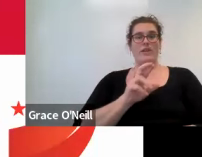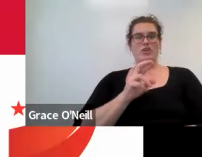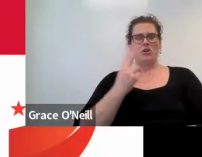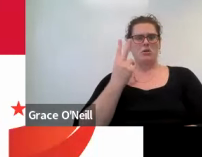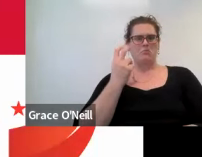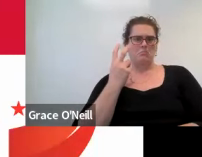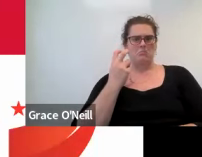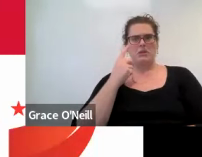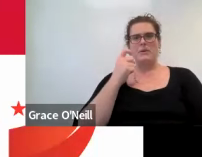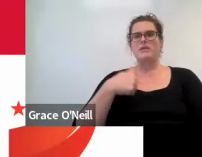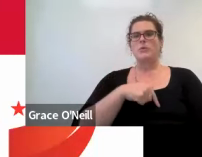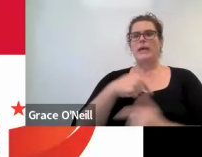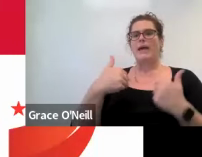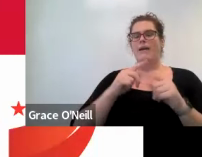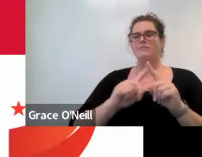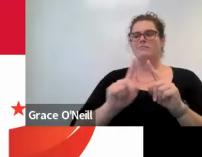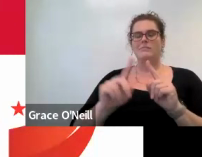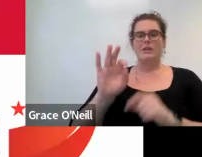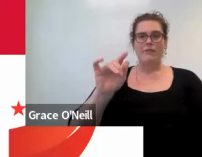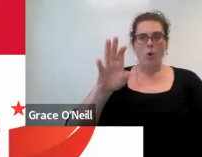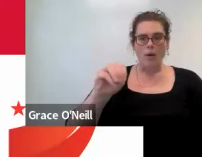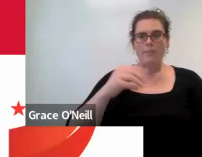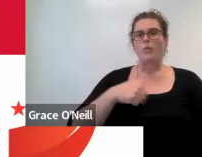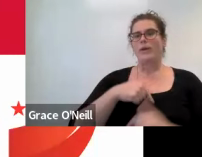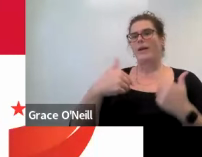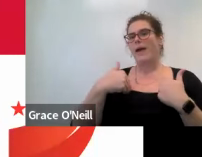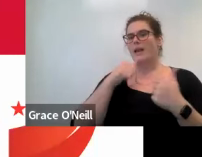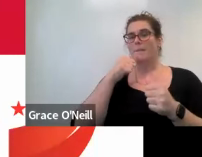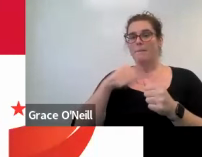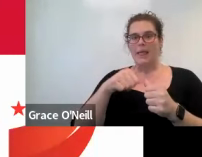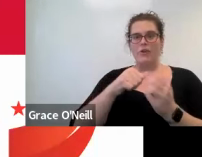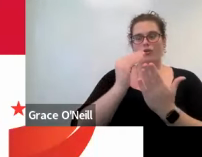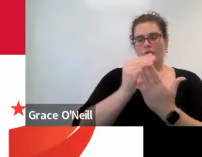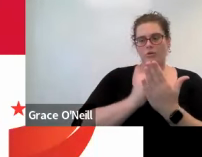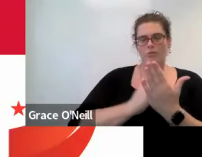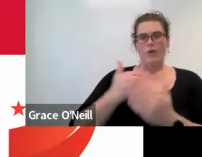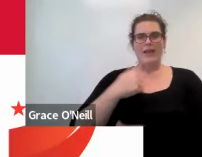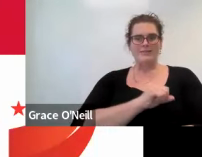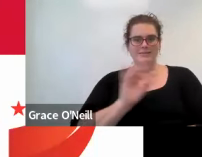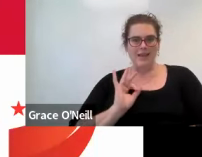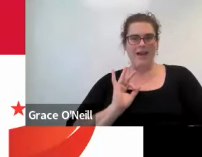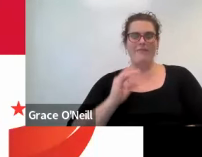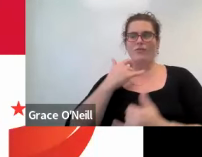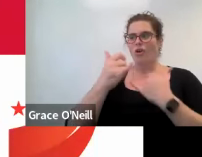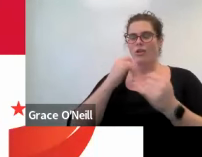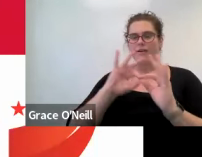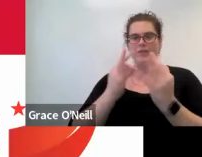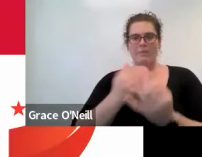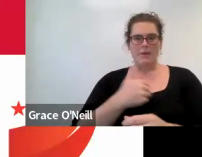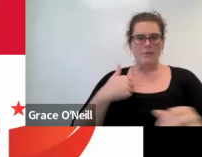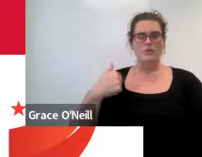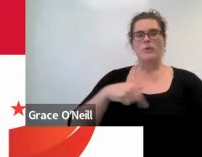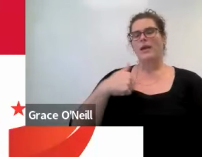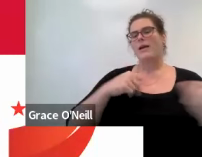we had forms, we did mailers, we had staff calling family members to check up on them, we had